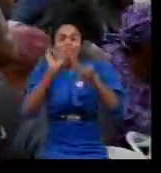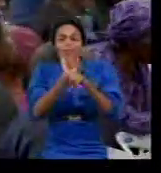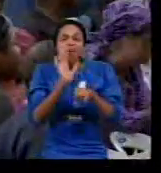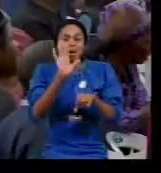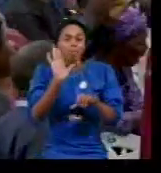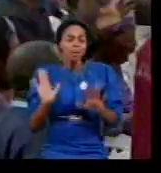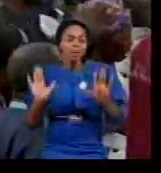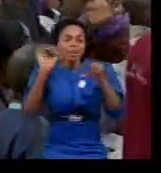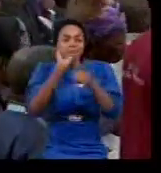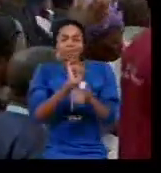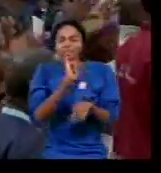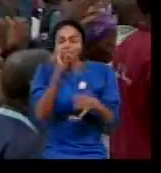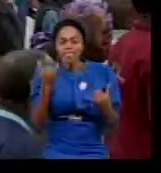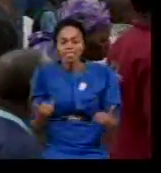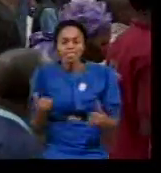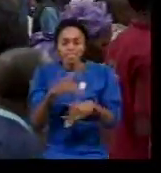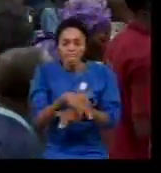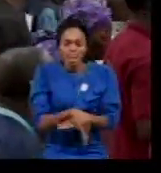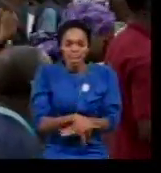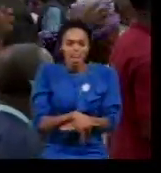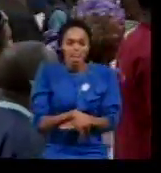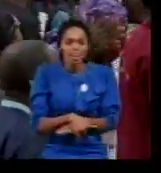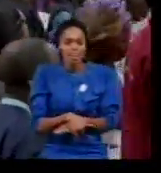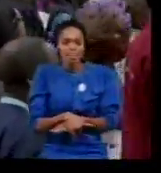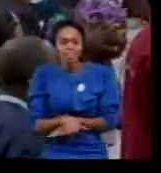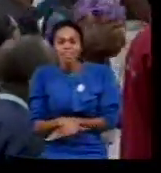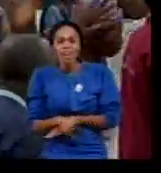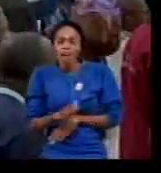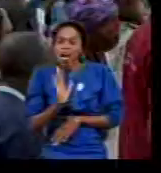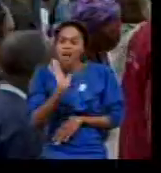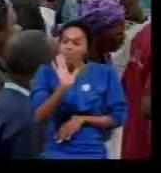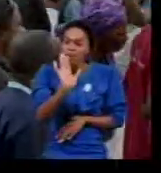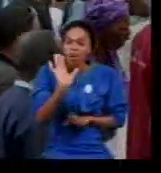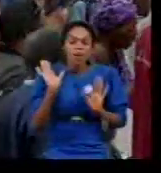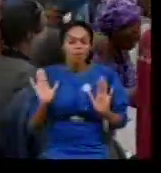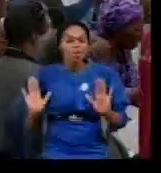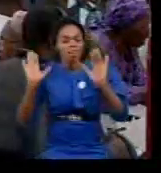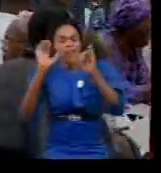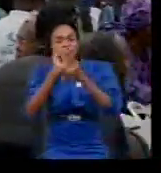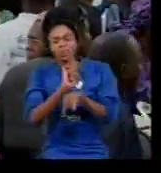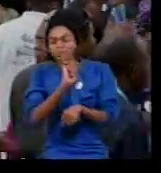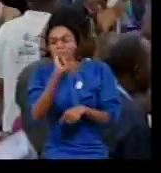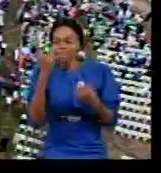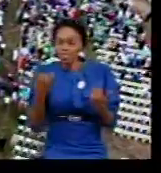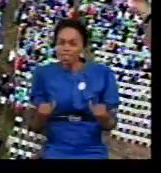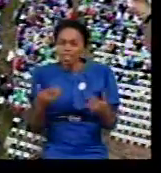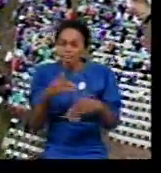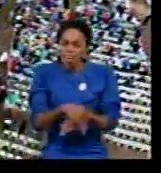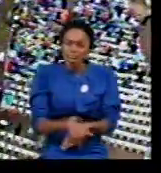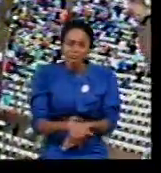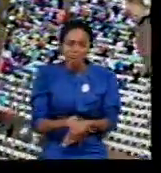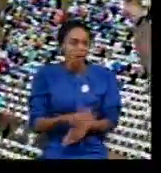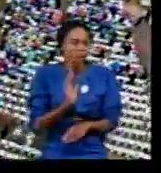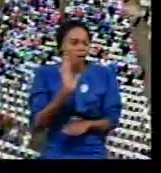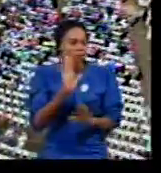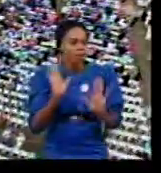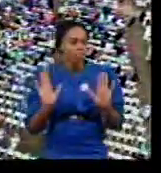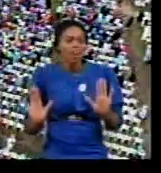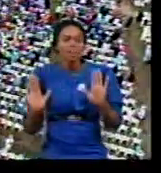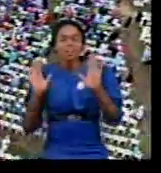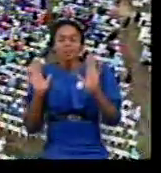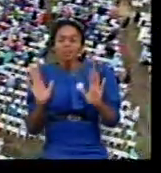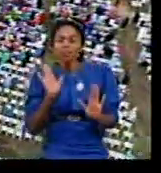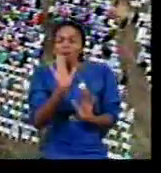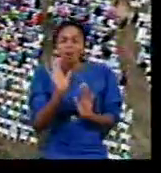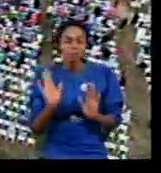looking at verse 35. Judges chapter 6, verse 35. It says in verse 35, and he sent messengers throughout